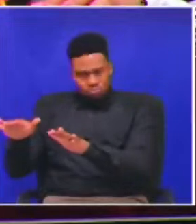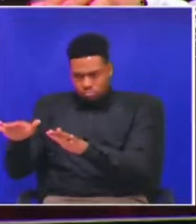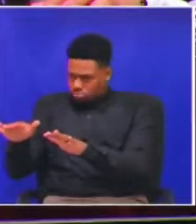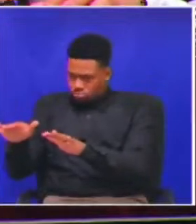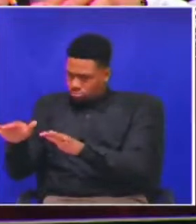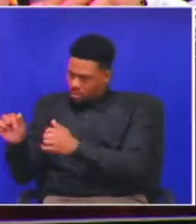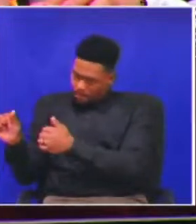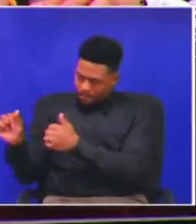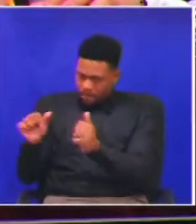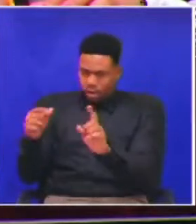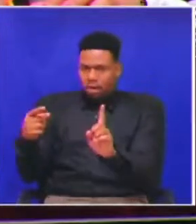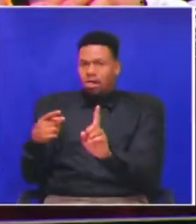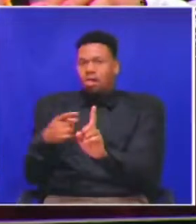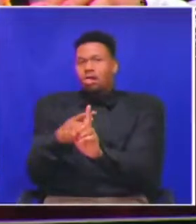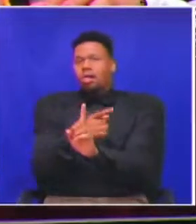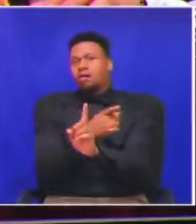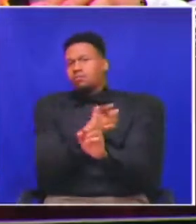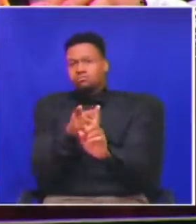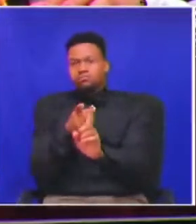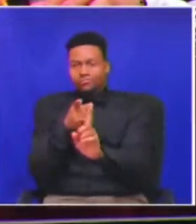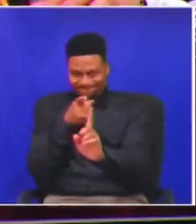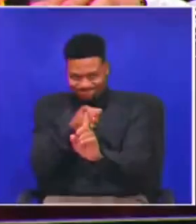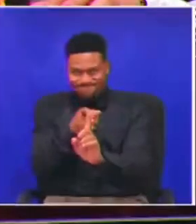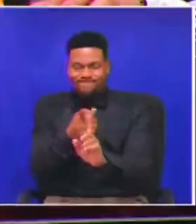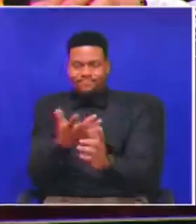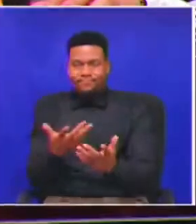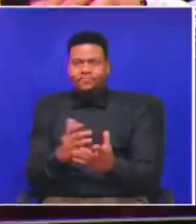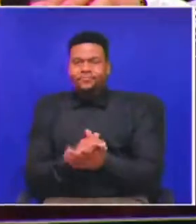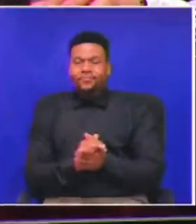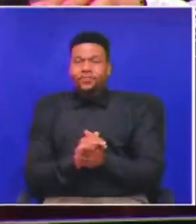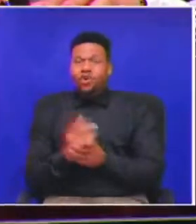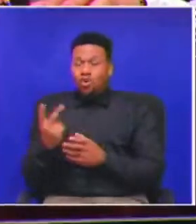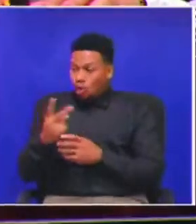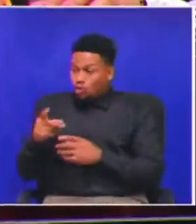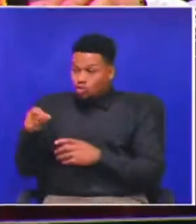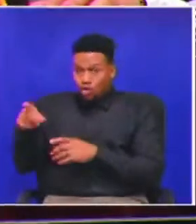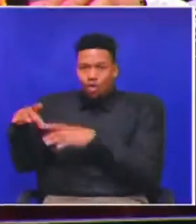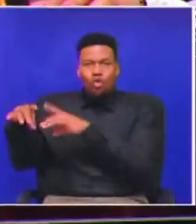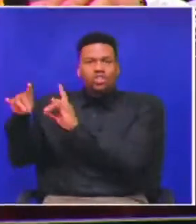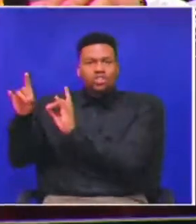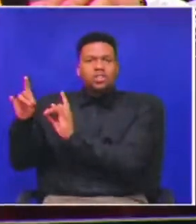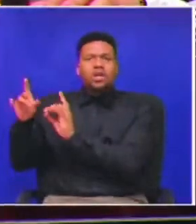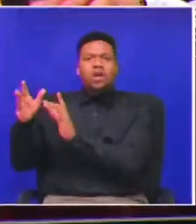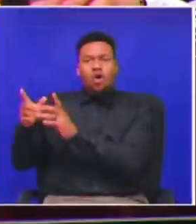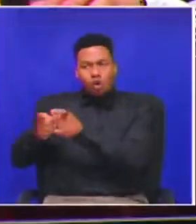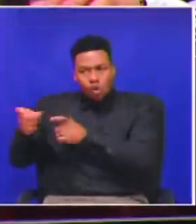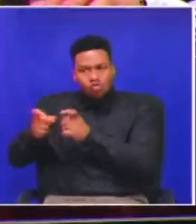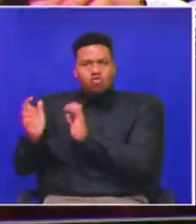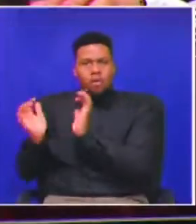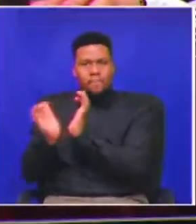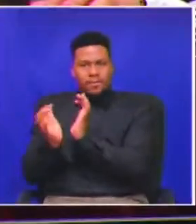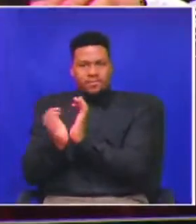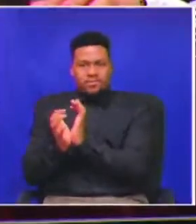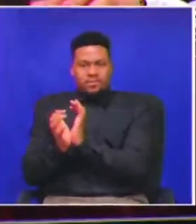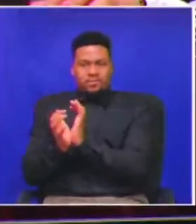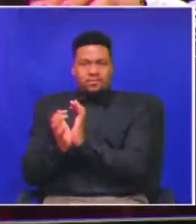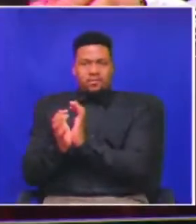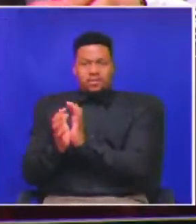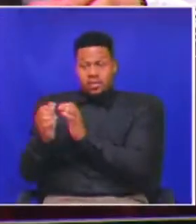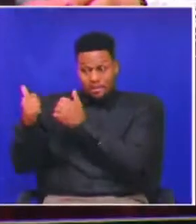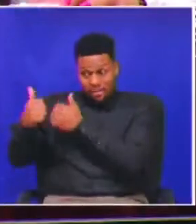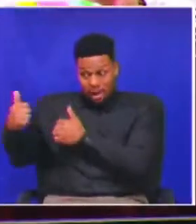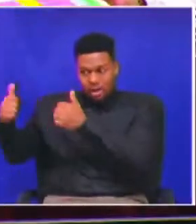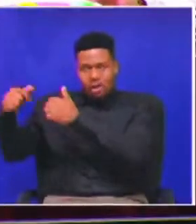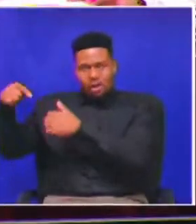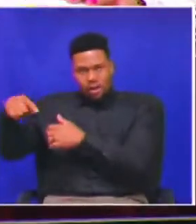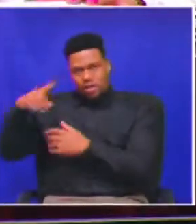doing is to give guidance and to chair the meetings. And the panel itself will take decisions that will